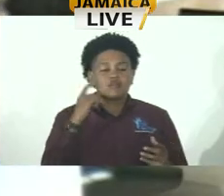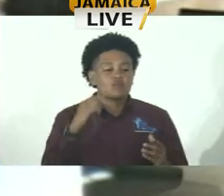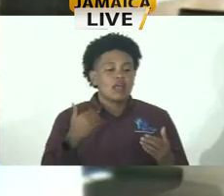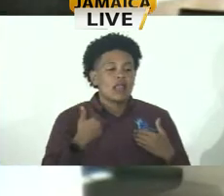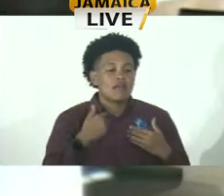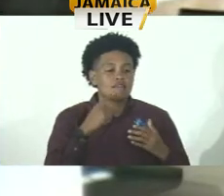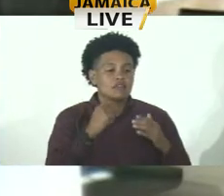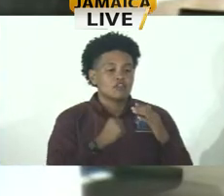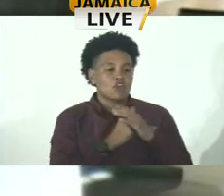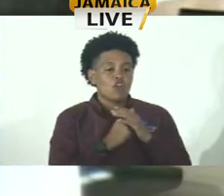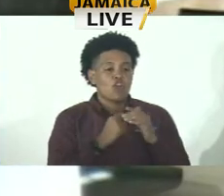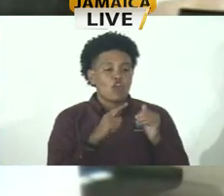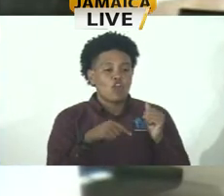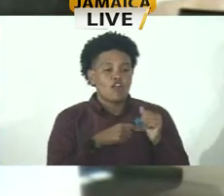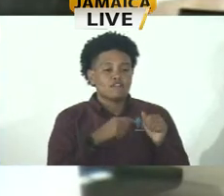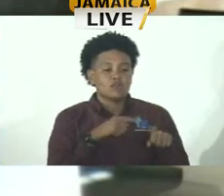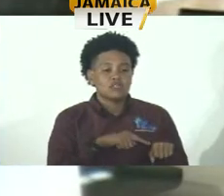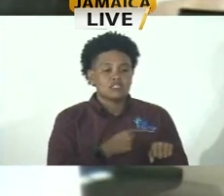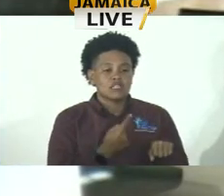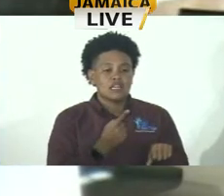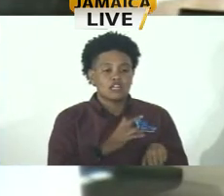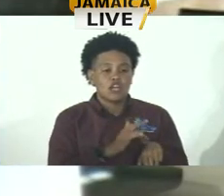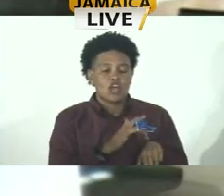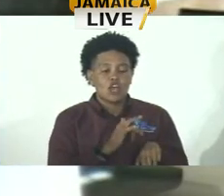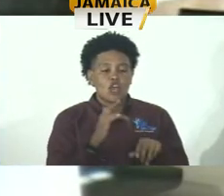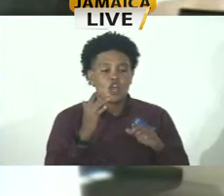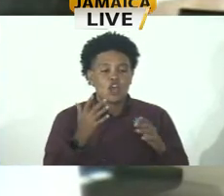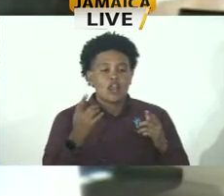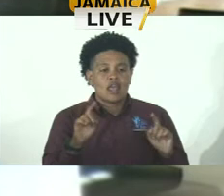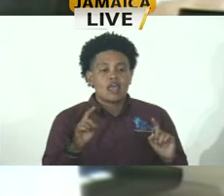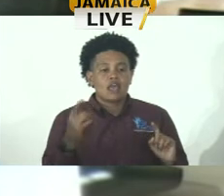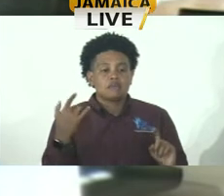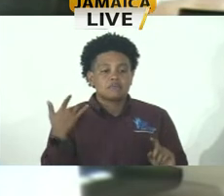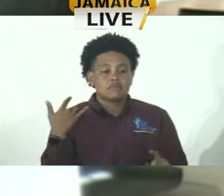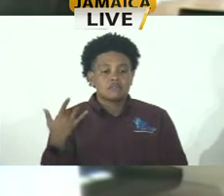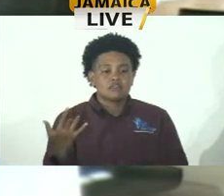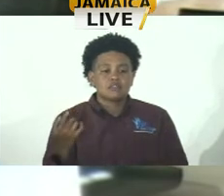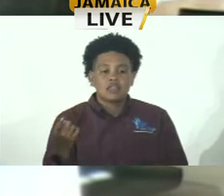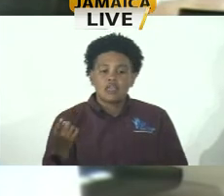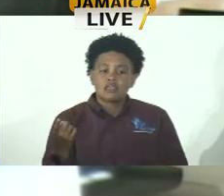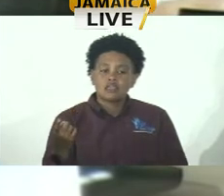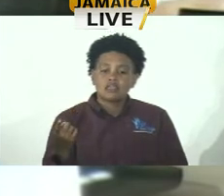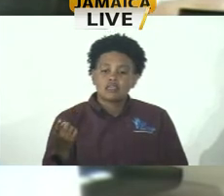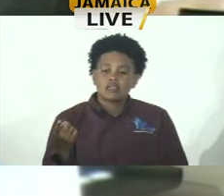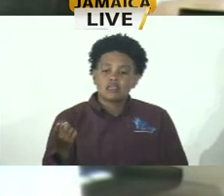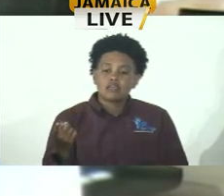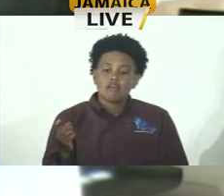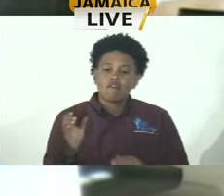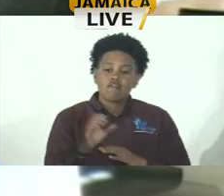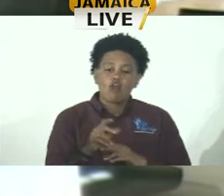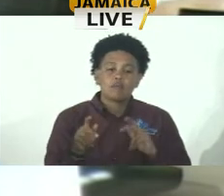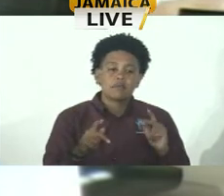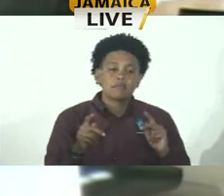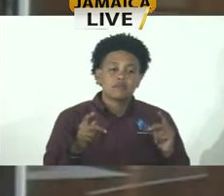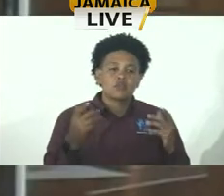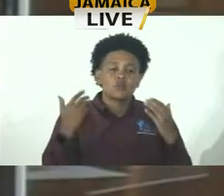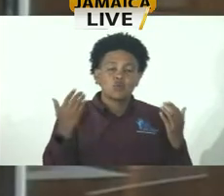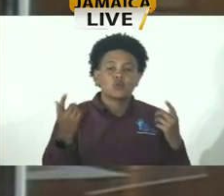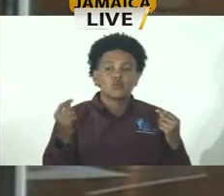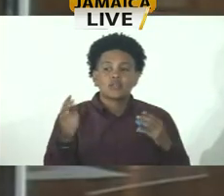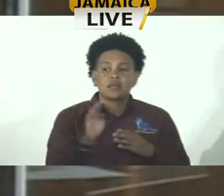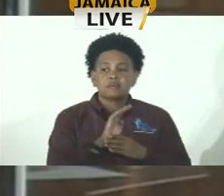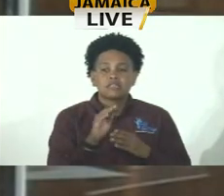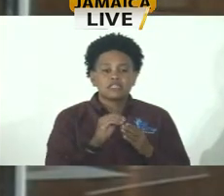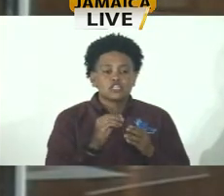the curfew beginning earlier tends to force people to go about their business in a